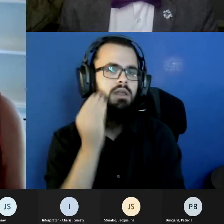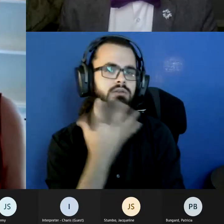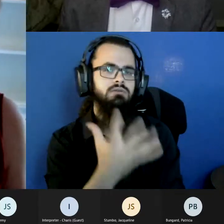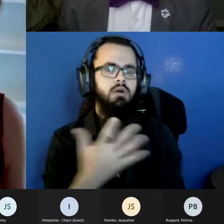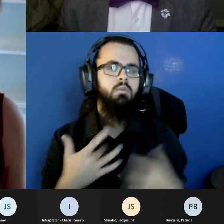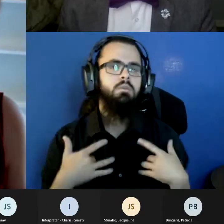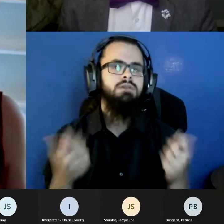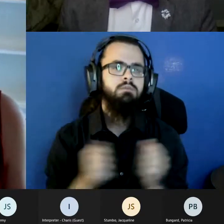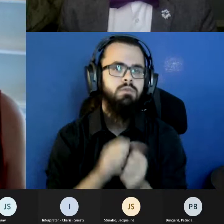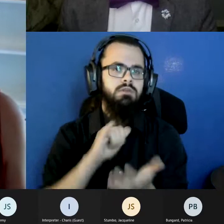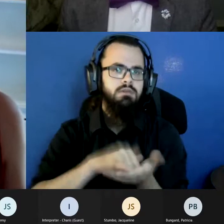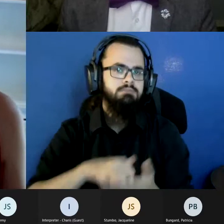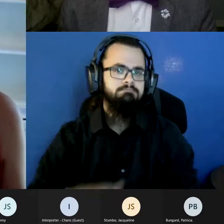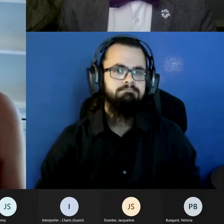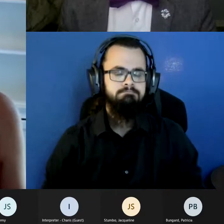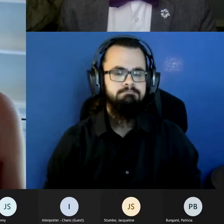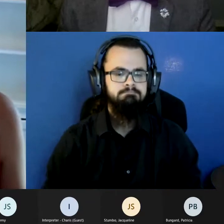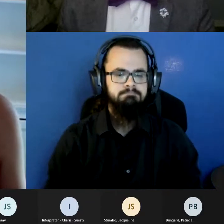So